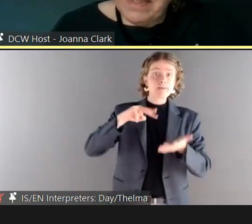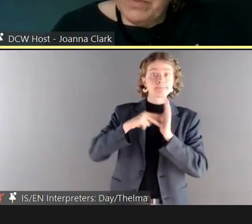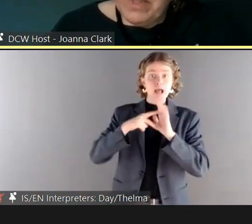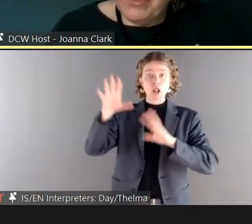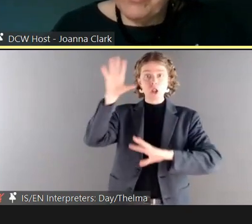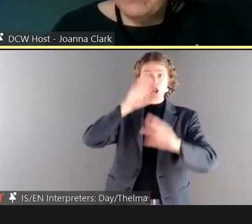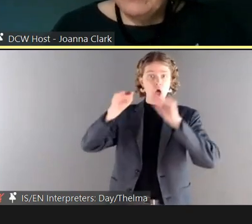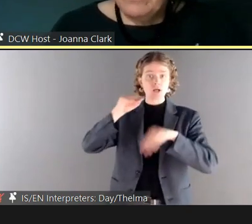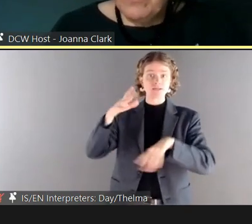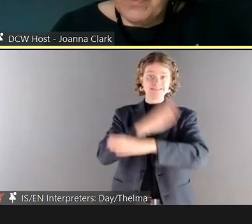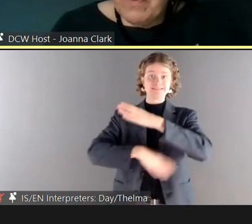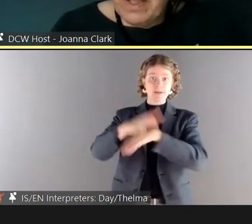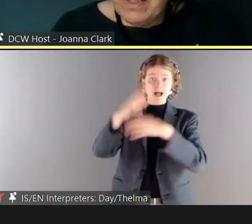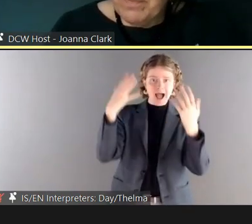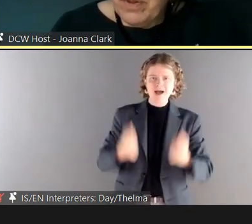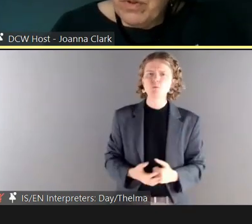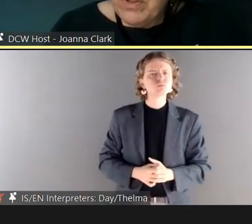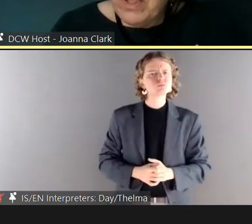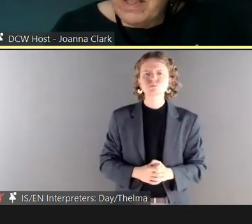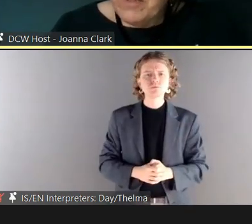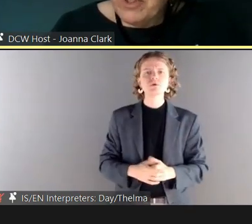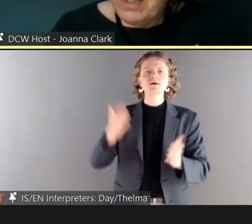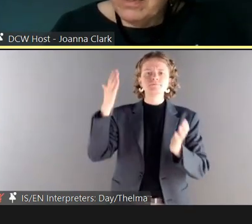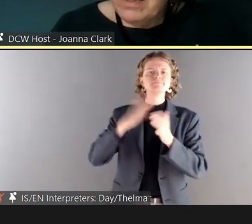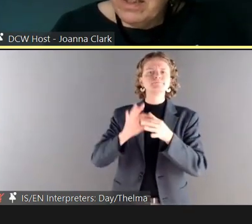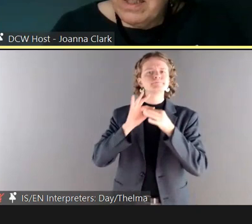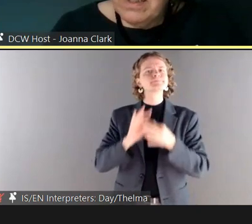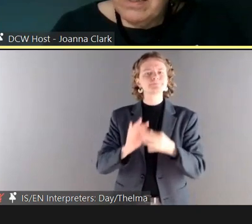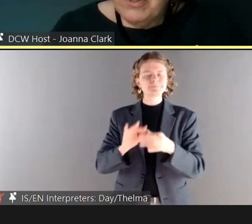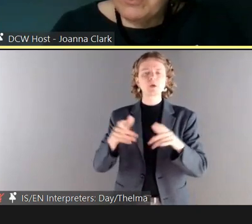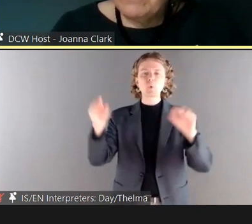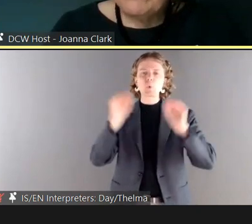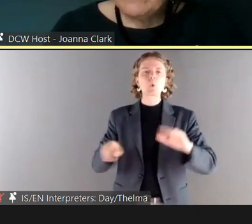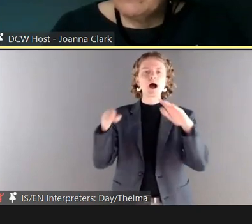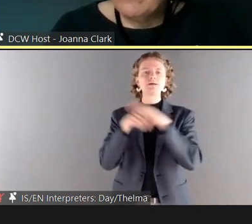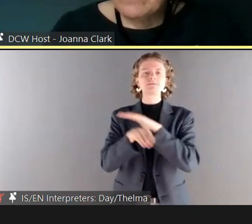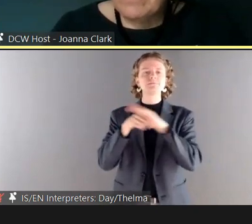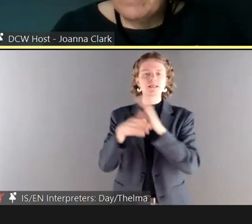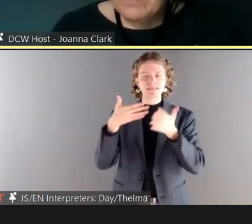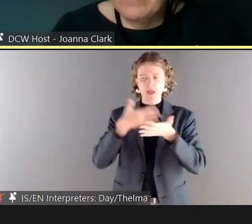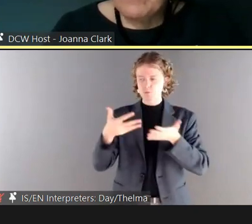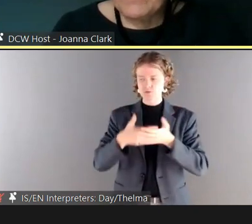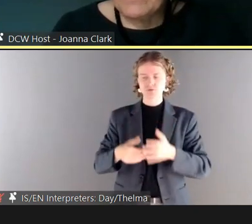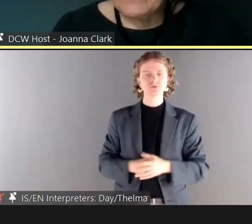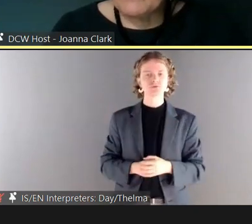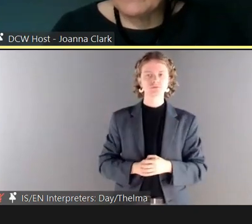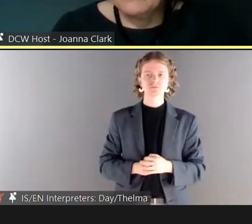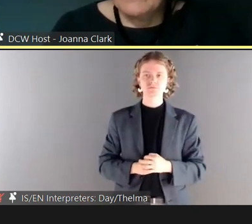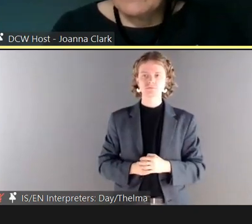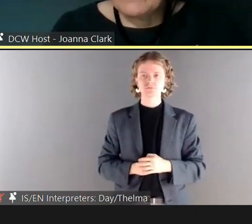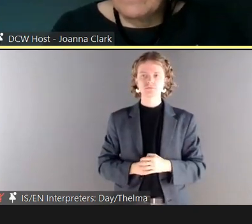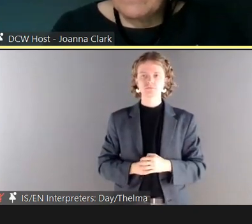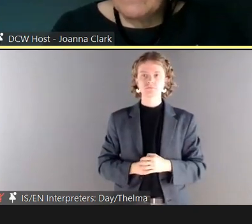accessible language, and with the right support, a deaf child can learn and achieve alongside their hearing peers,